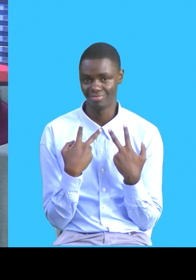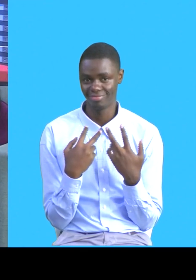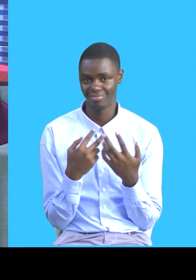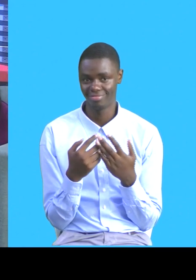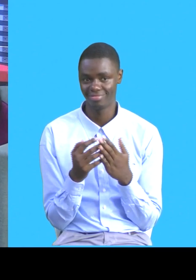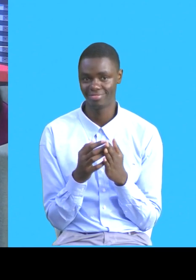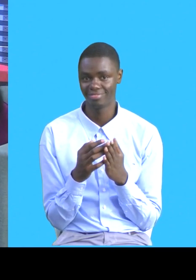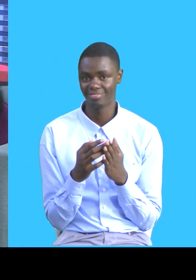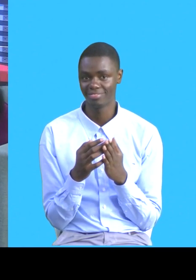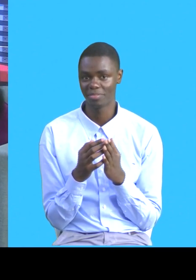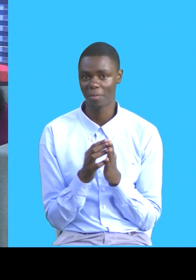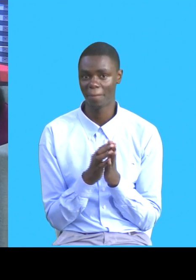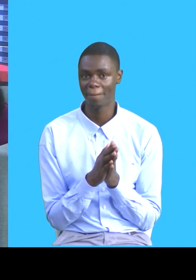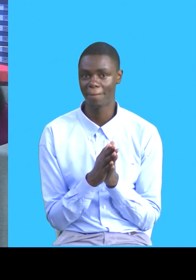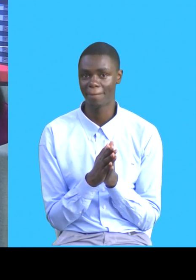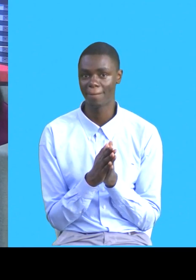put your